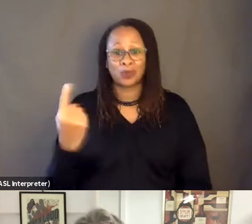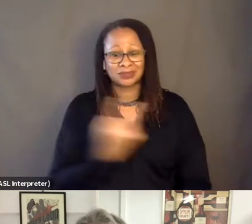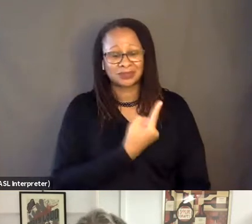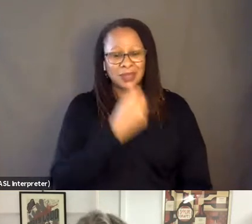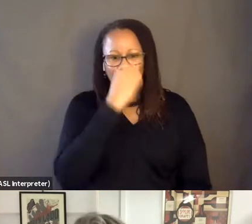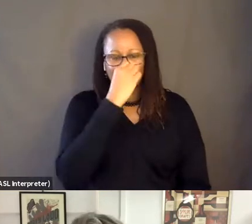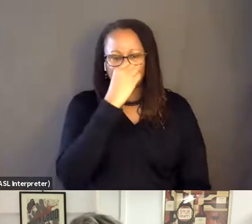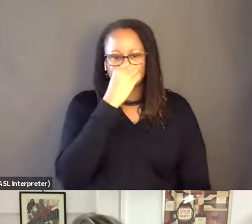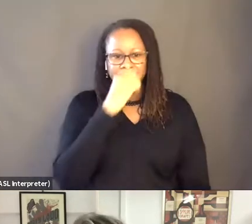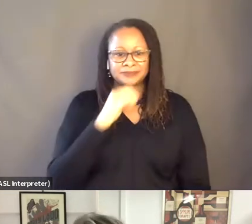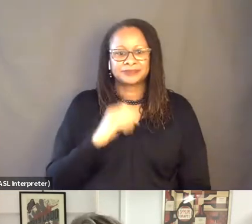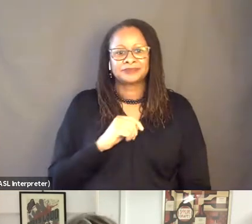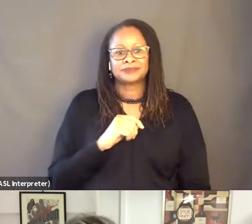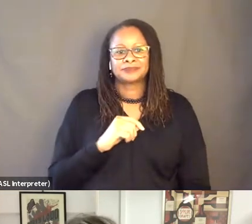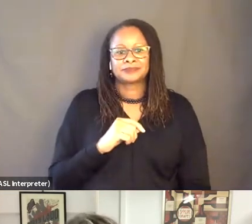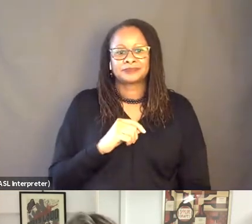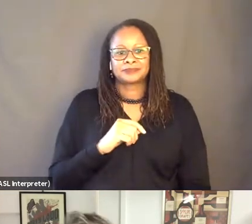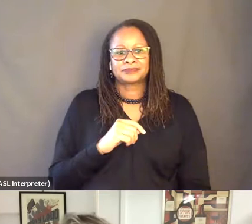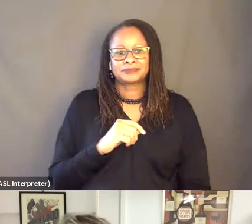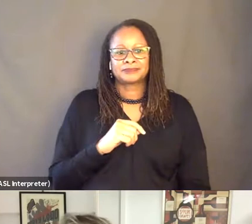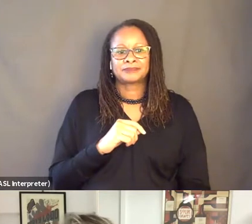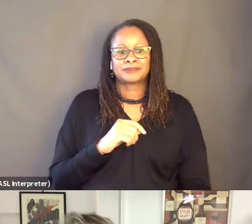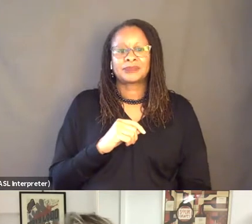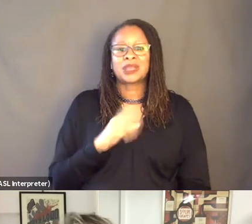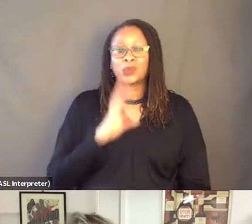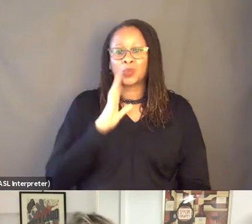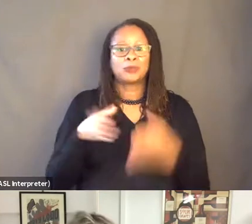it's cinema release in the US is on the 8th of January